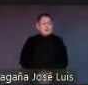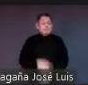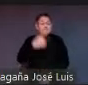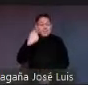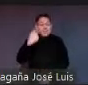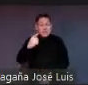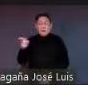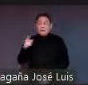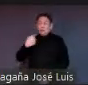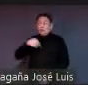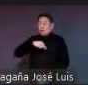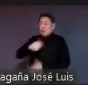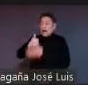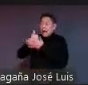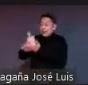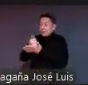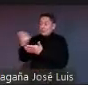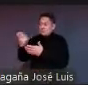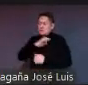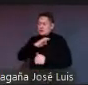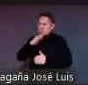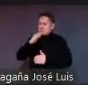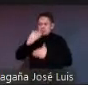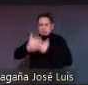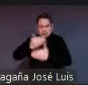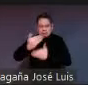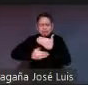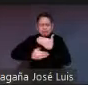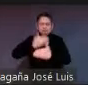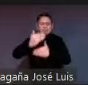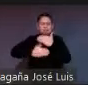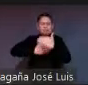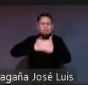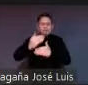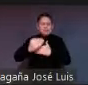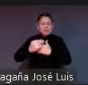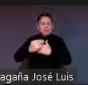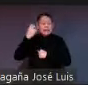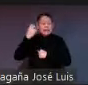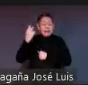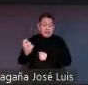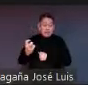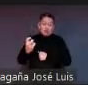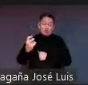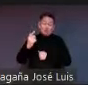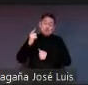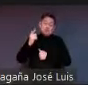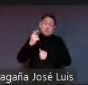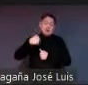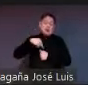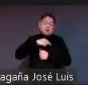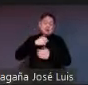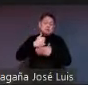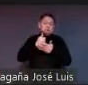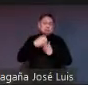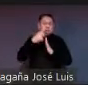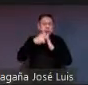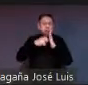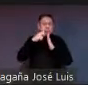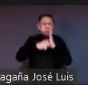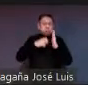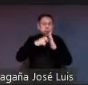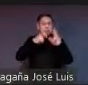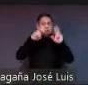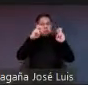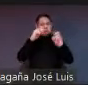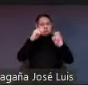our training needs. So this exerts pressure so that we can make